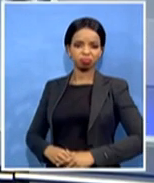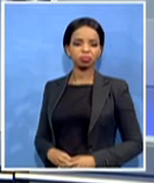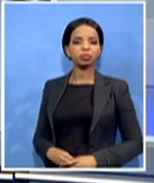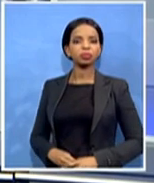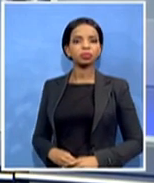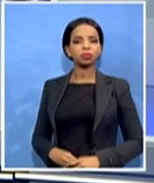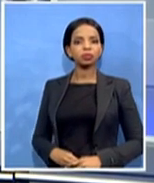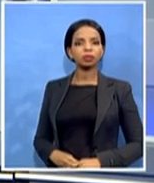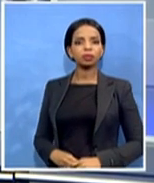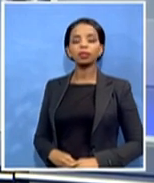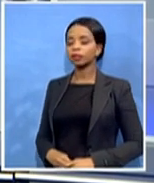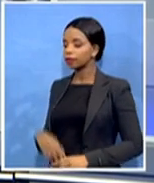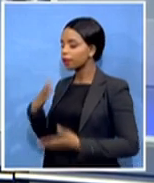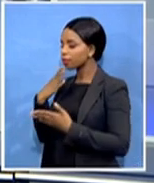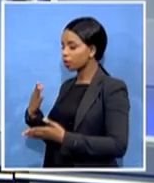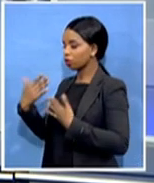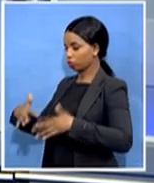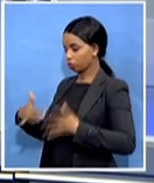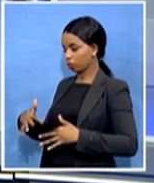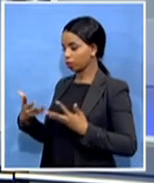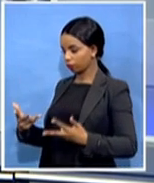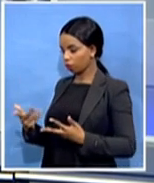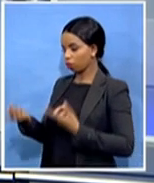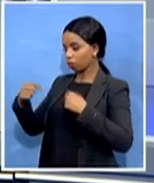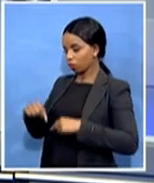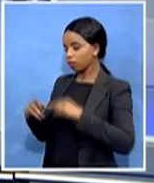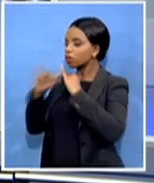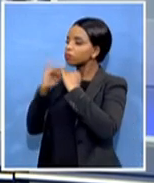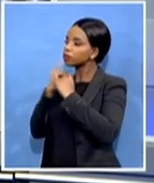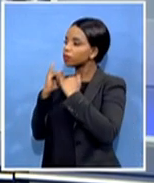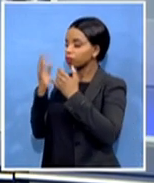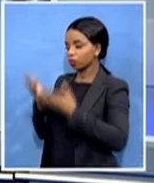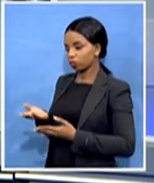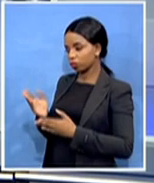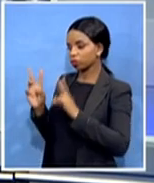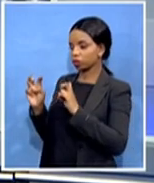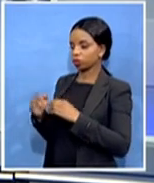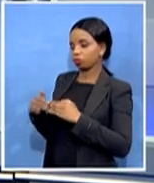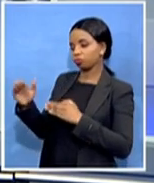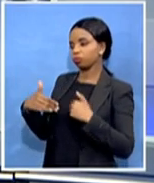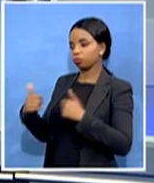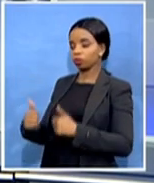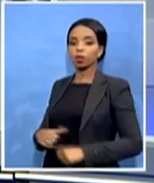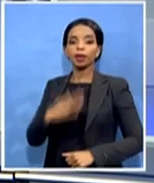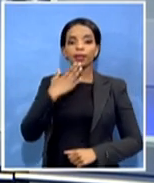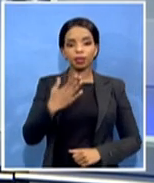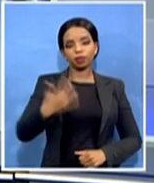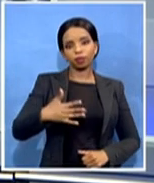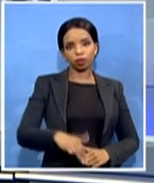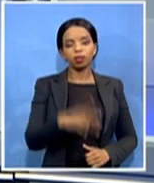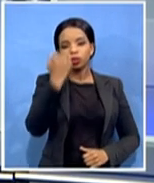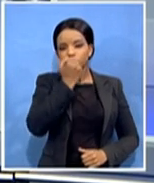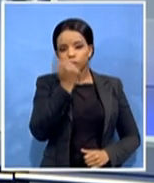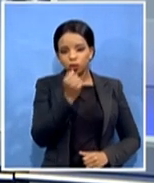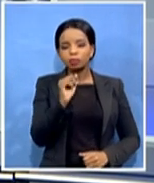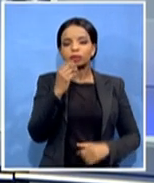on and giving us your take on the matter. Be well. No, thank you very much. Thank you. I'm sorry for battling to hear you clearly. That's fine. I think we got the